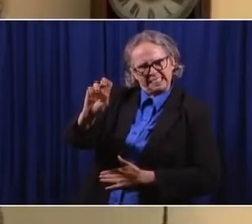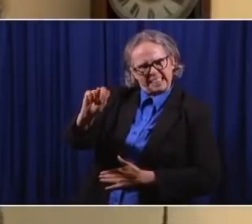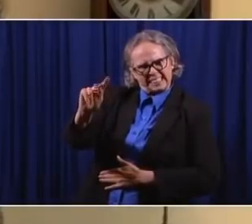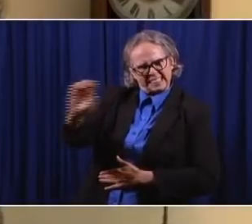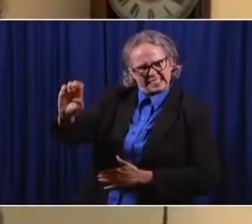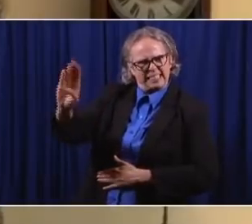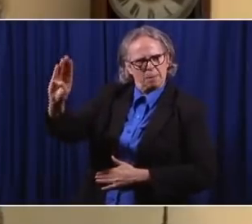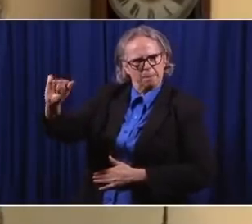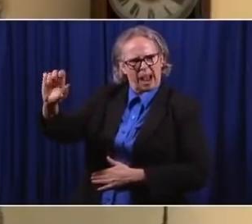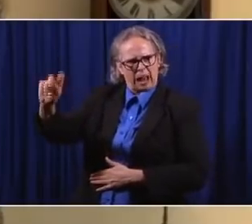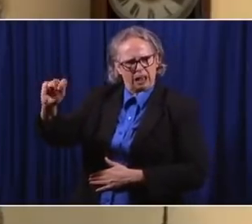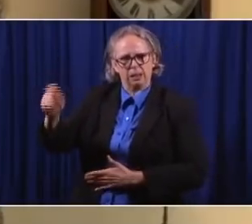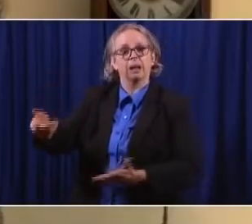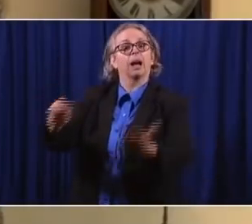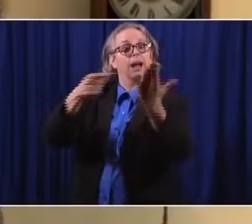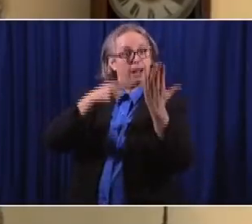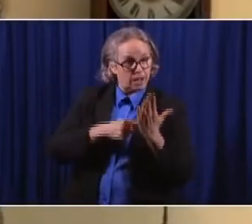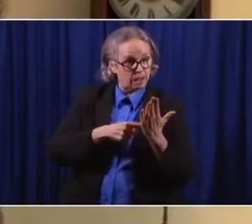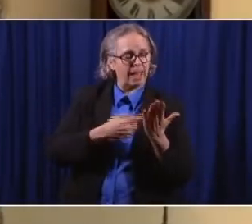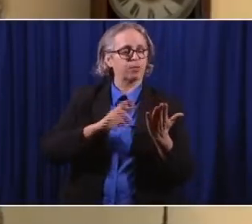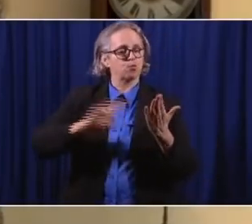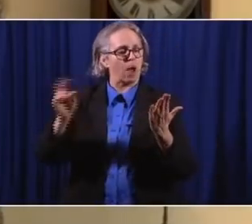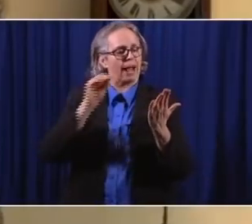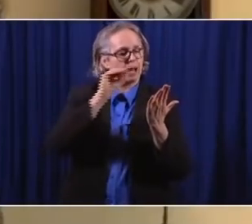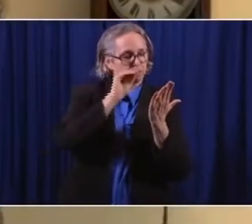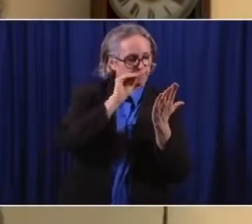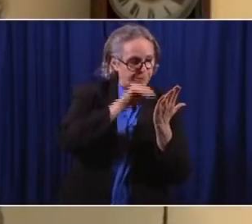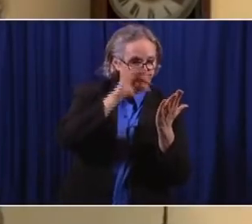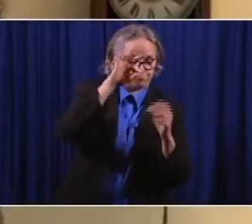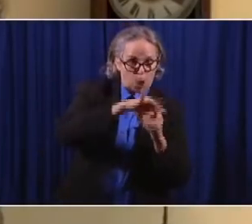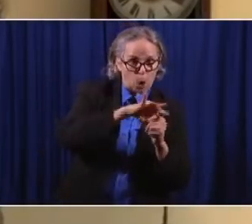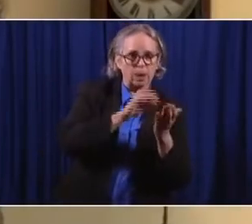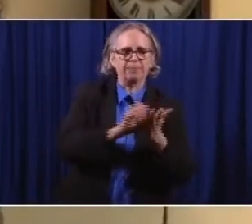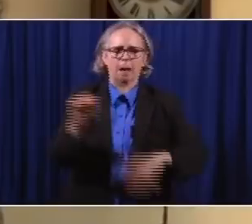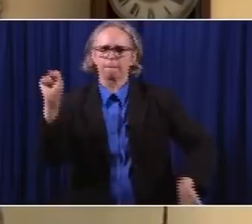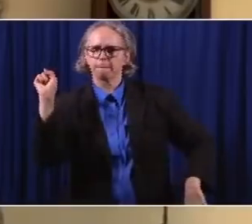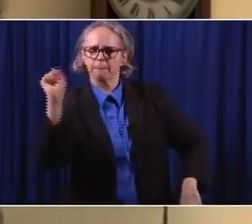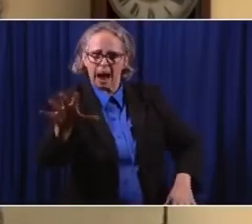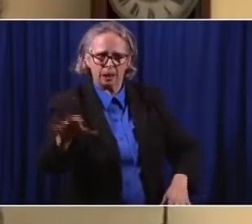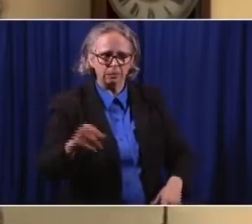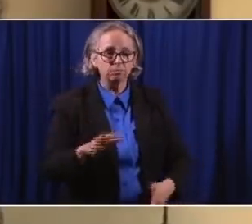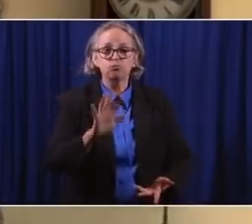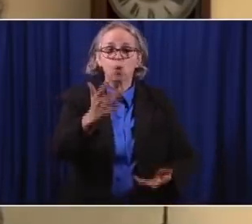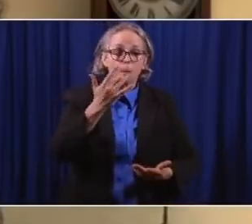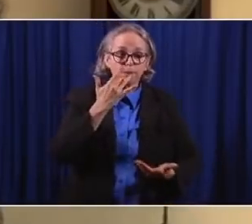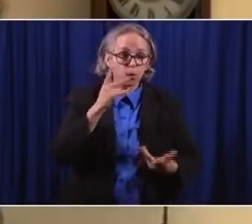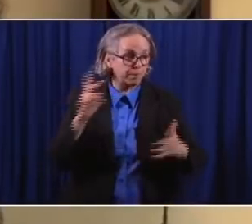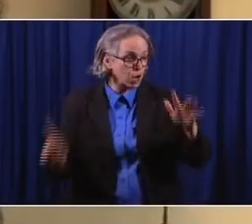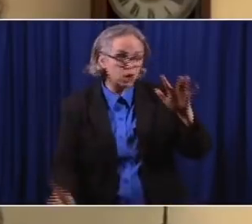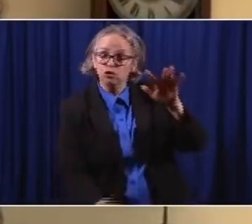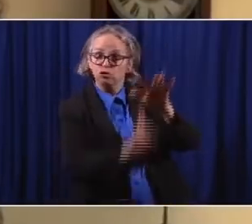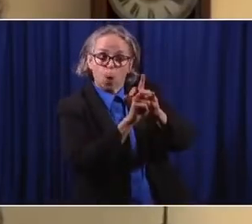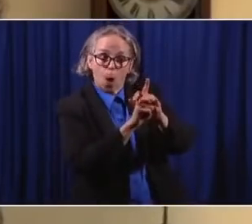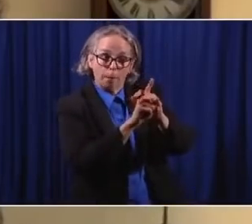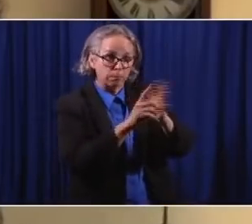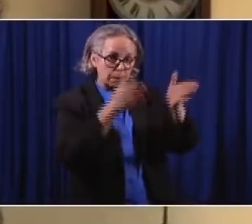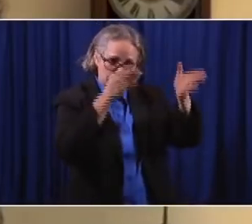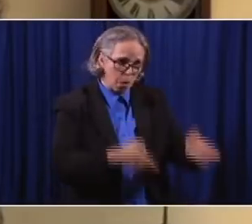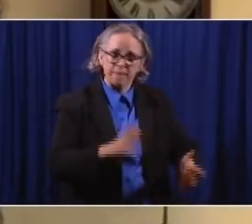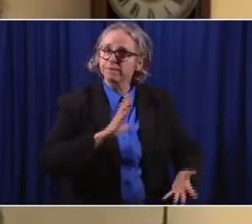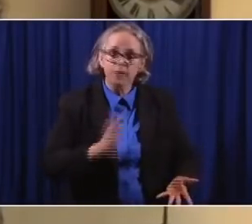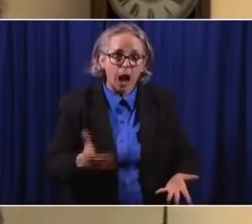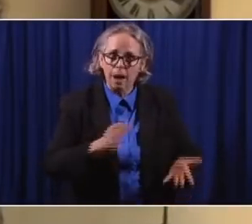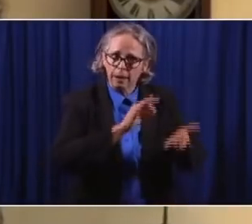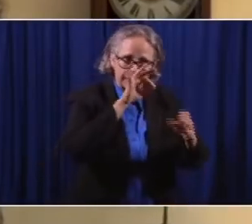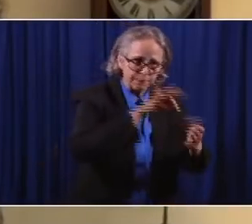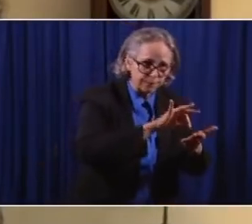back and get that mailed in if that's what you're going to do. If you're going to vote in person, then you'll have 13 hours on election